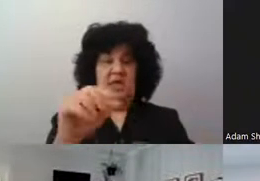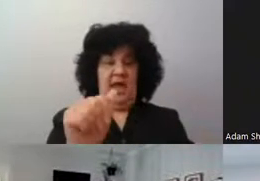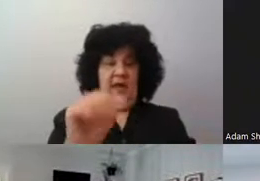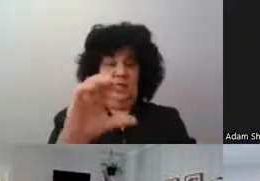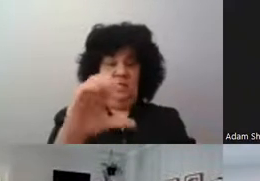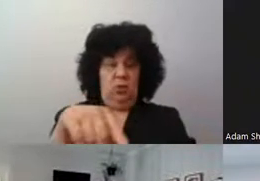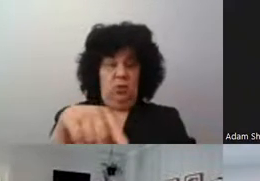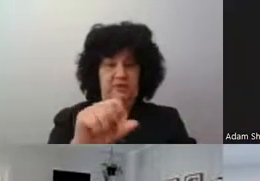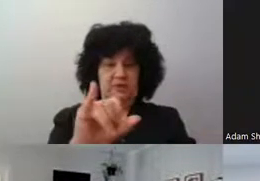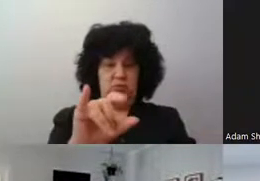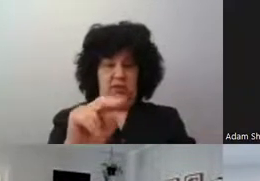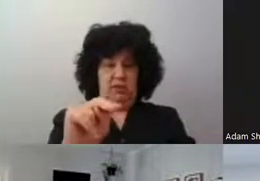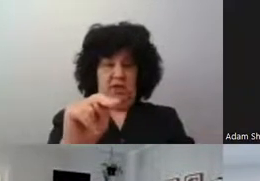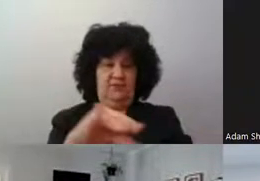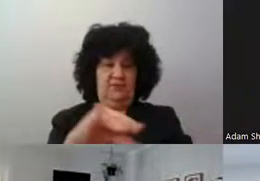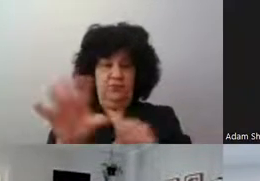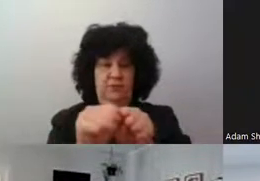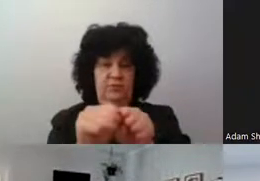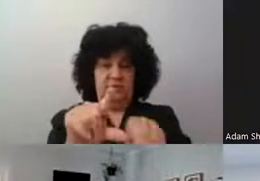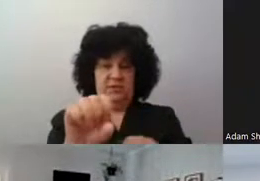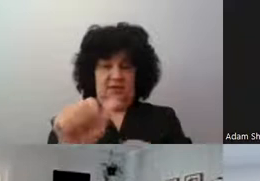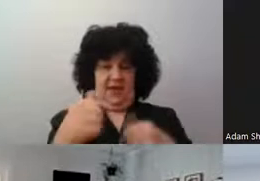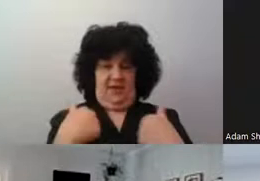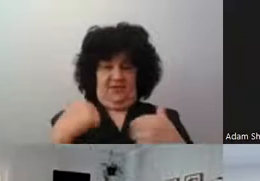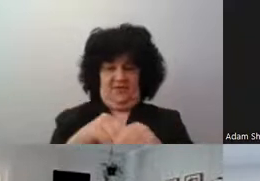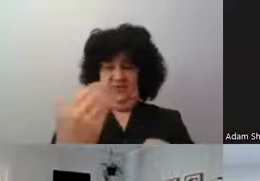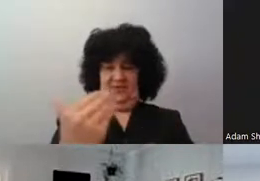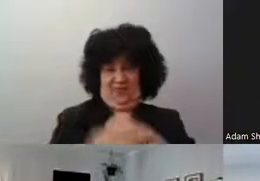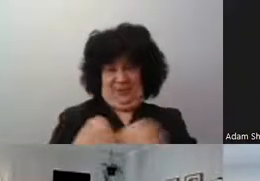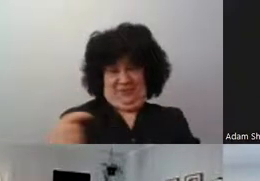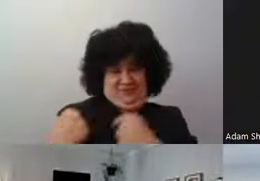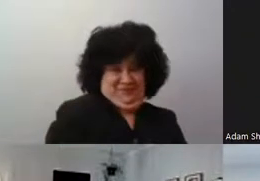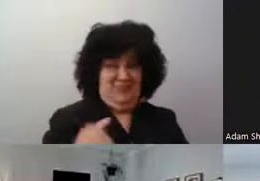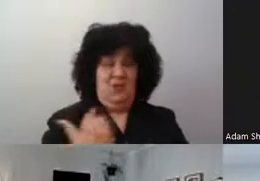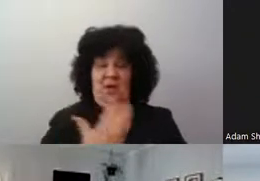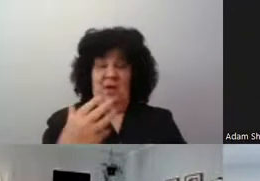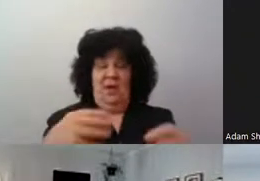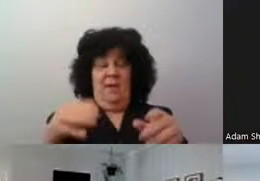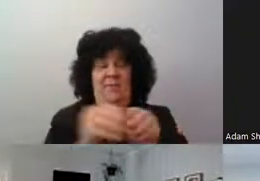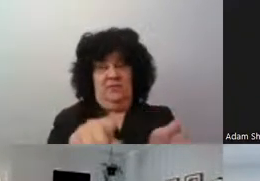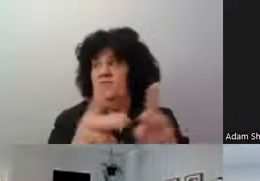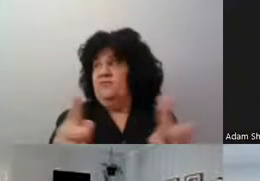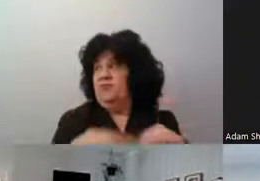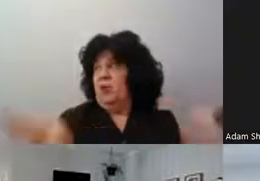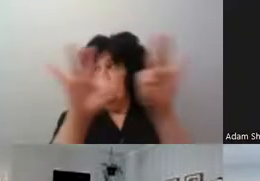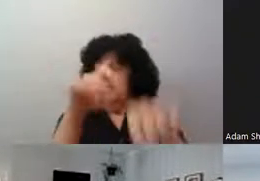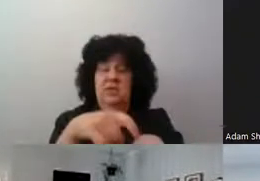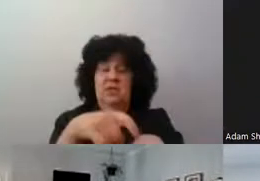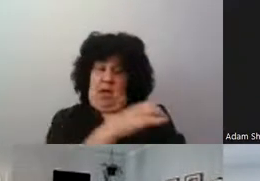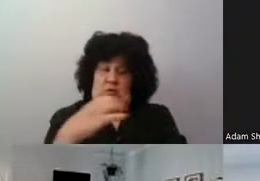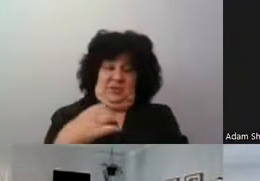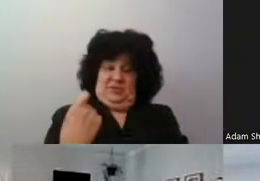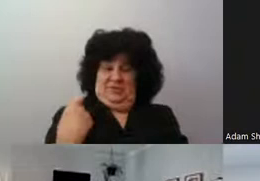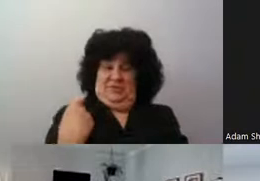that GSA has had in 15 years. We're meeting at a very important time as Congress has just recently